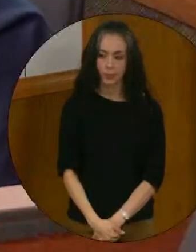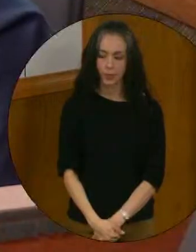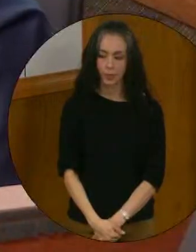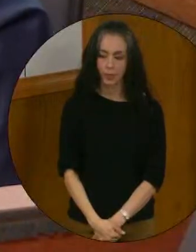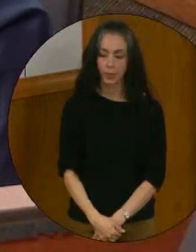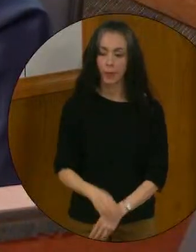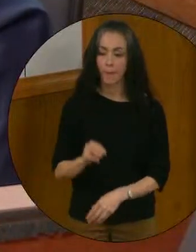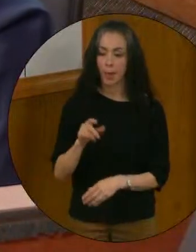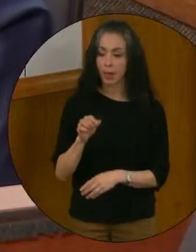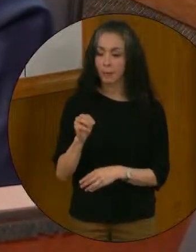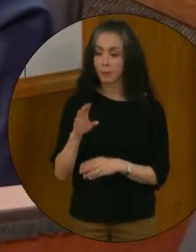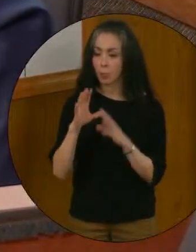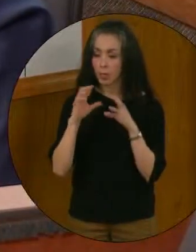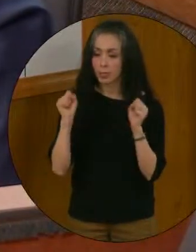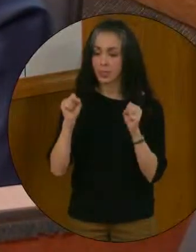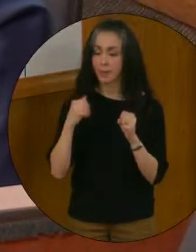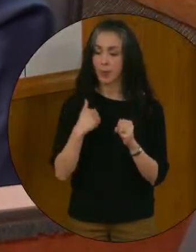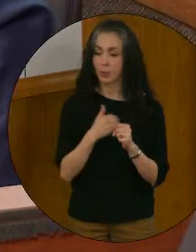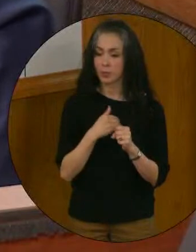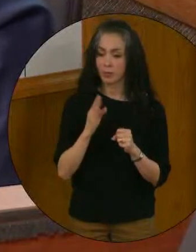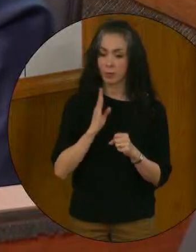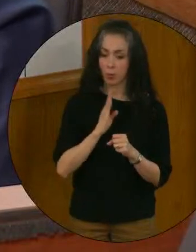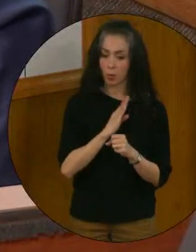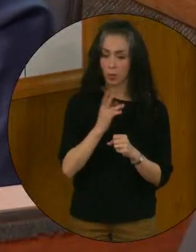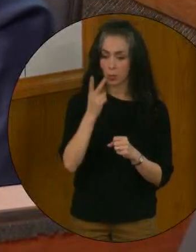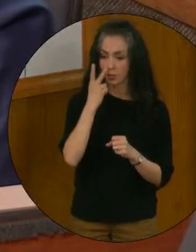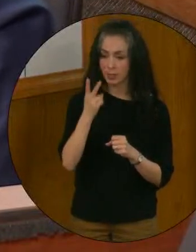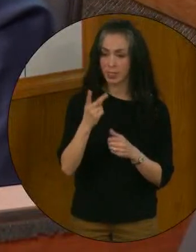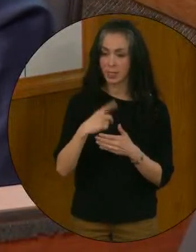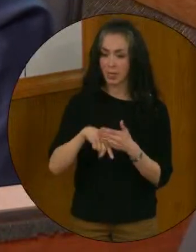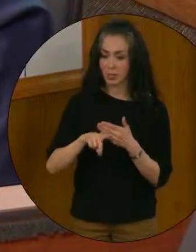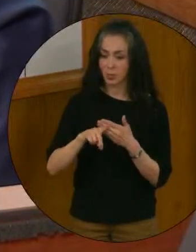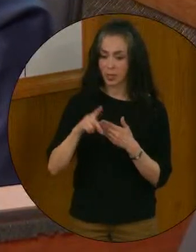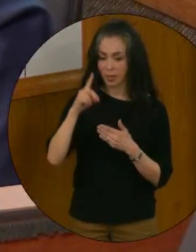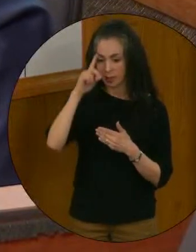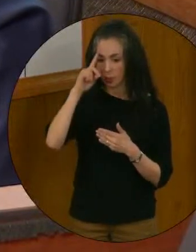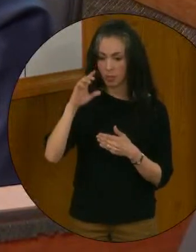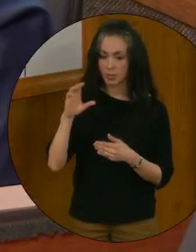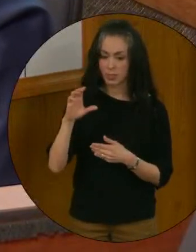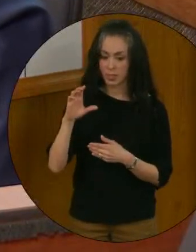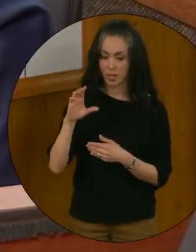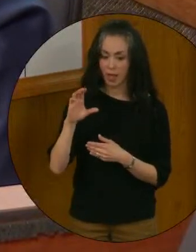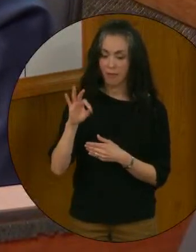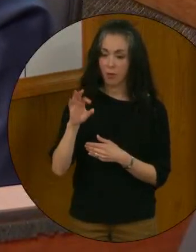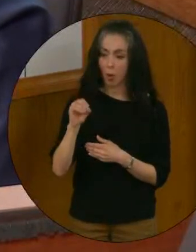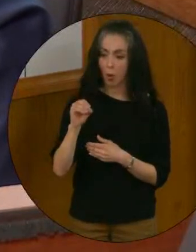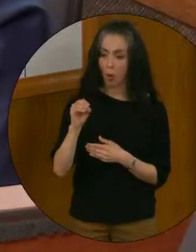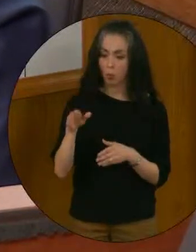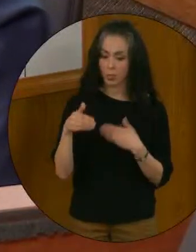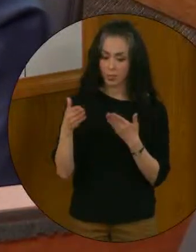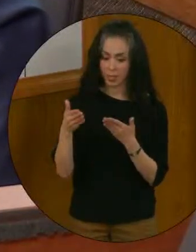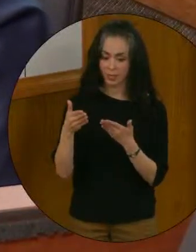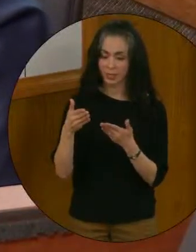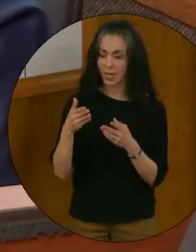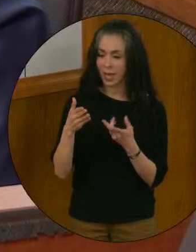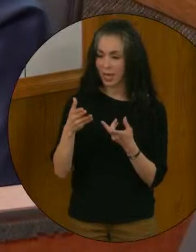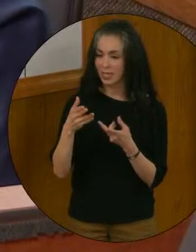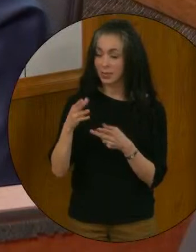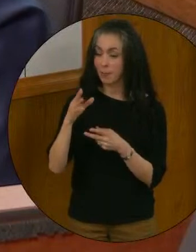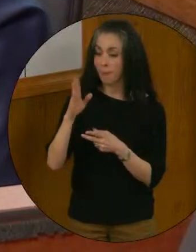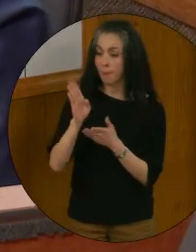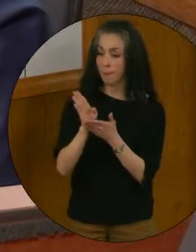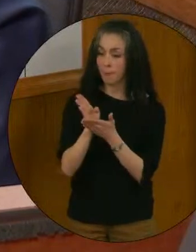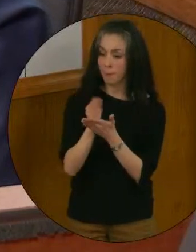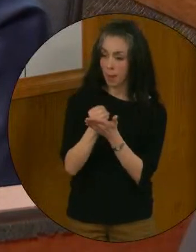Madam President, members of the board, what you will see next week, and I think when our CFO presents a tentative budget, it's